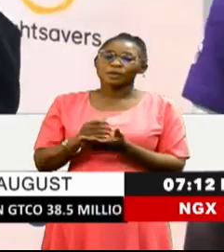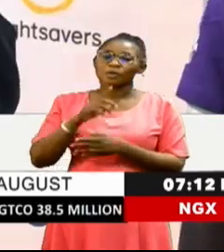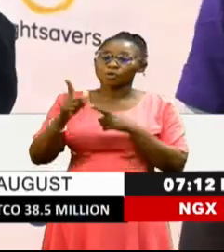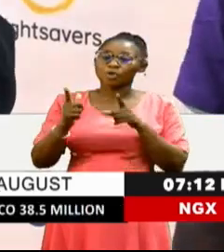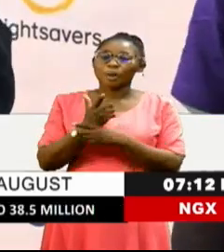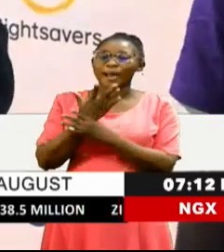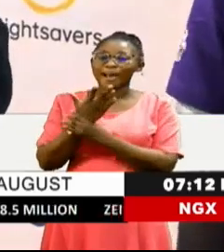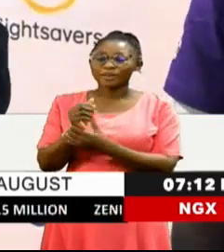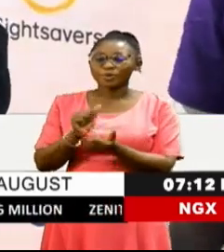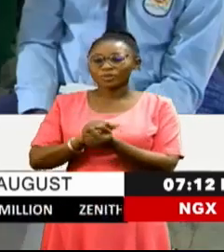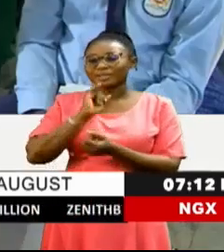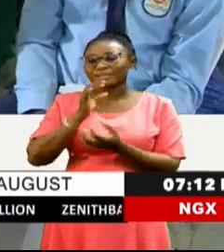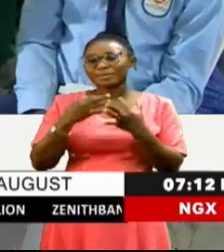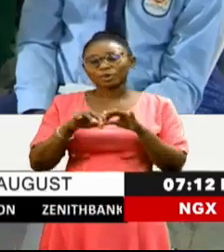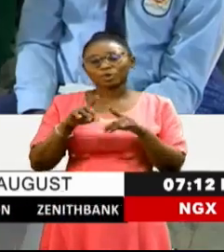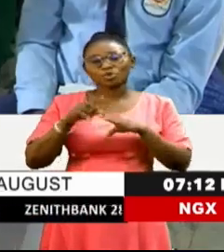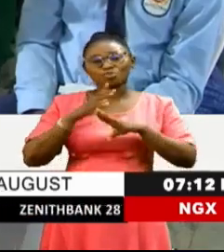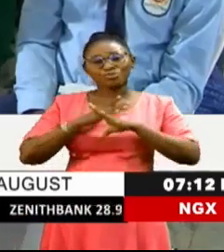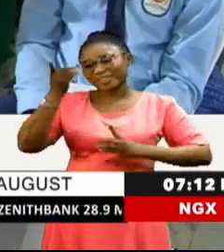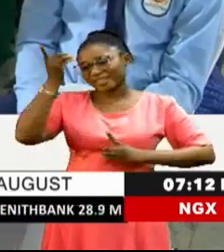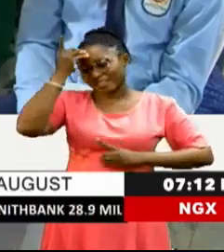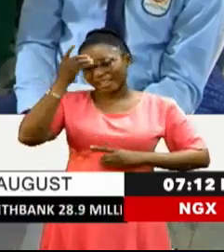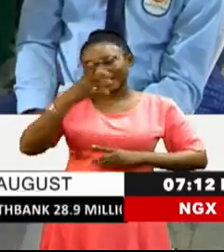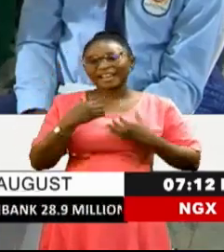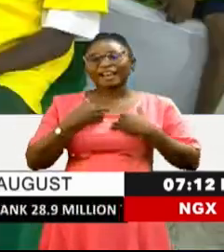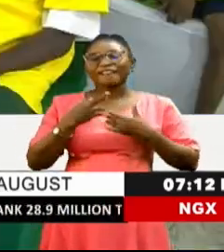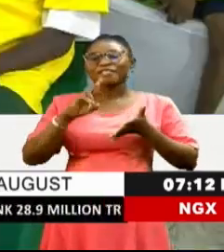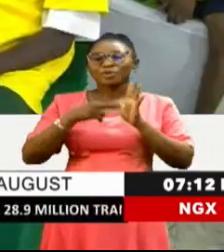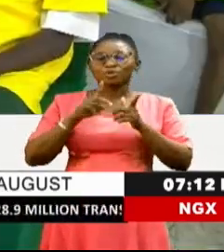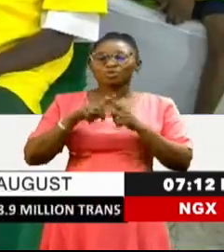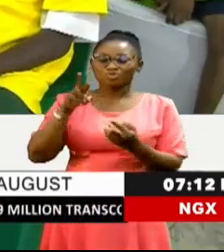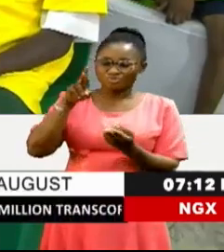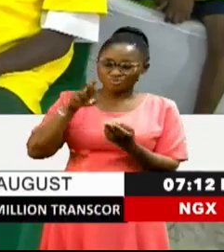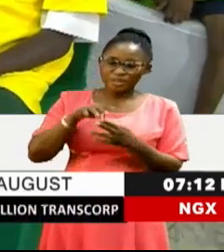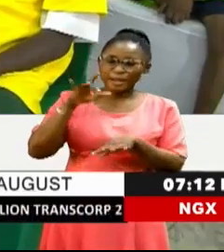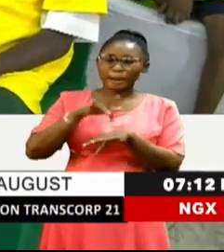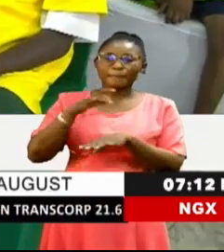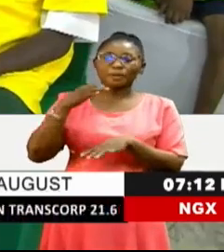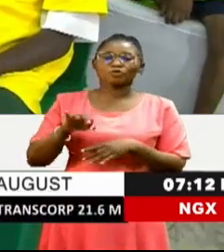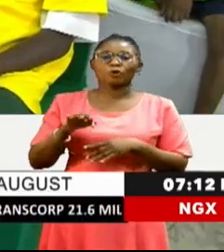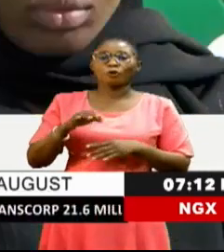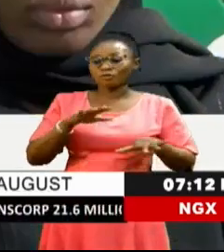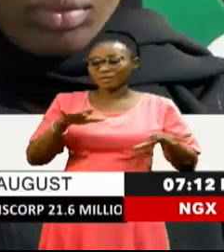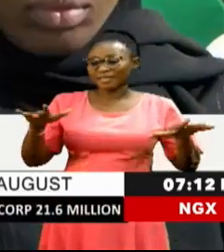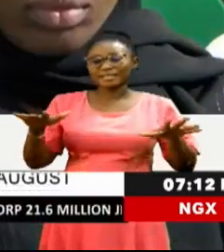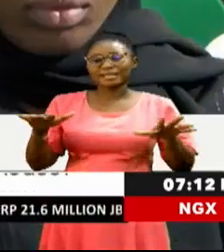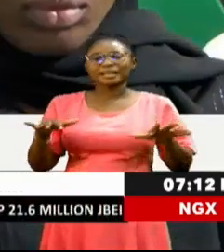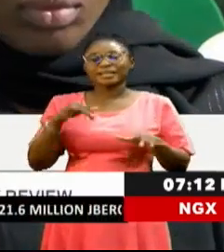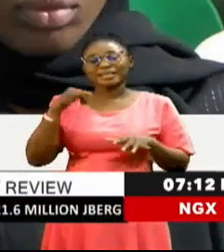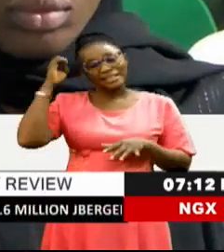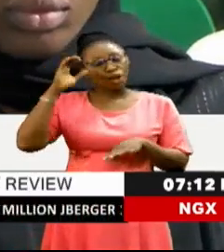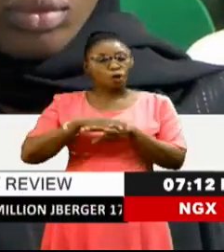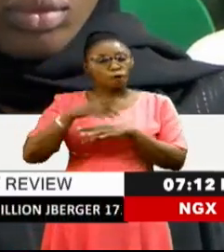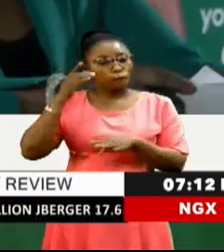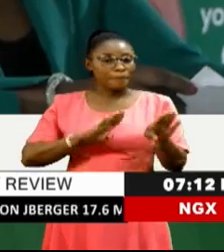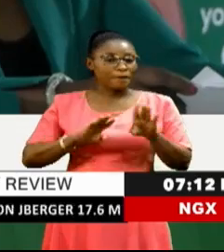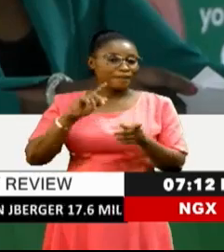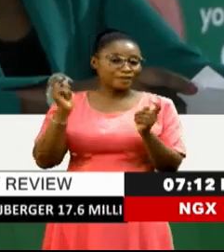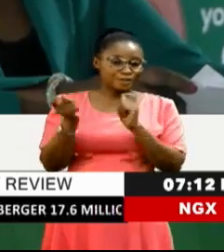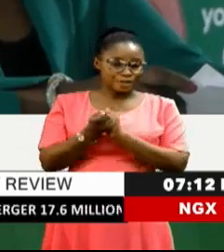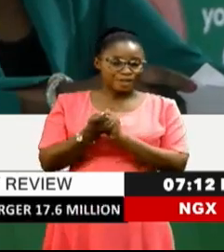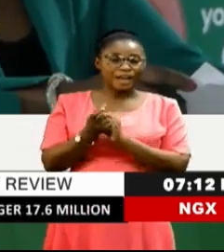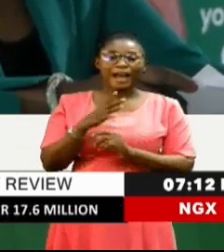preventing diseases and also plays a significant role in mitigating the impact of future pandemics. He called for behavioral change and urged parents